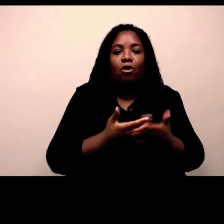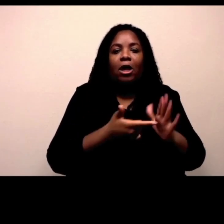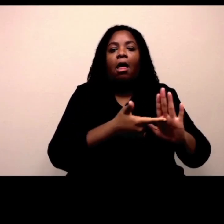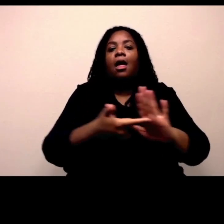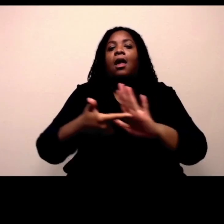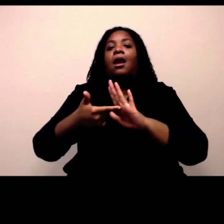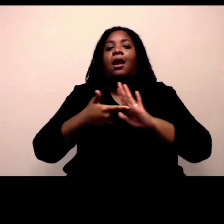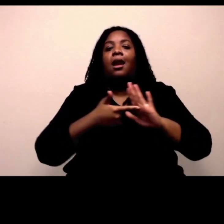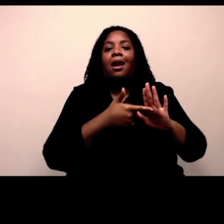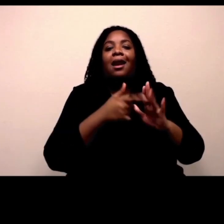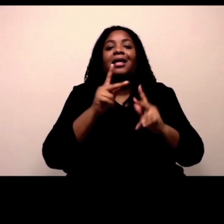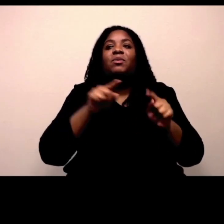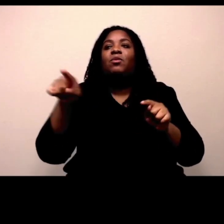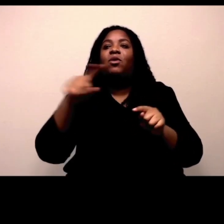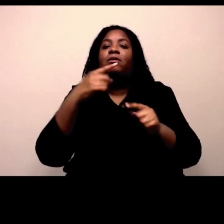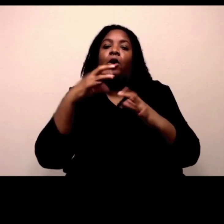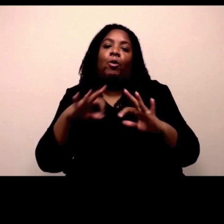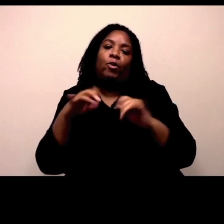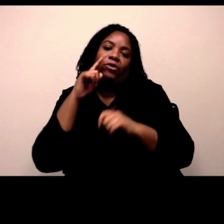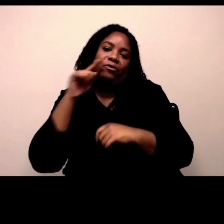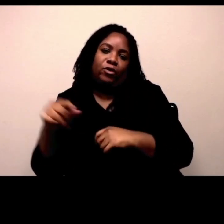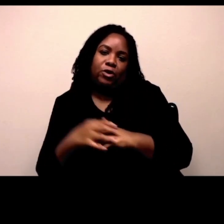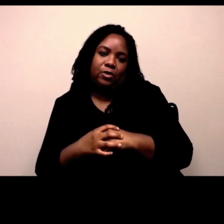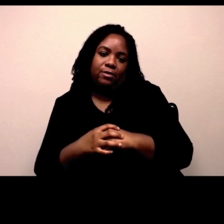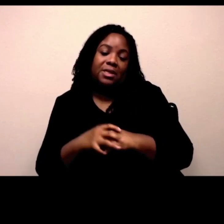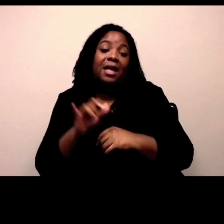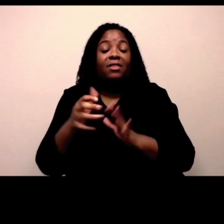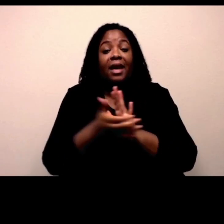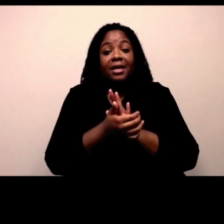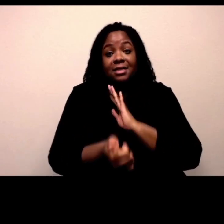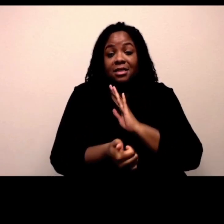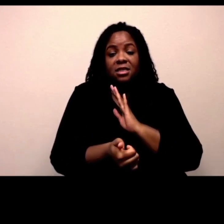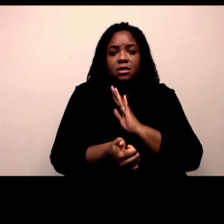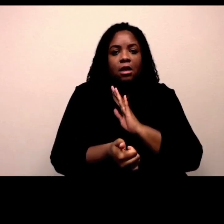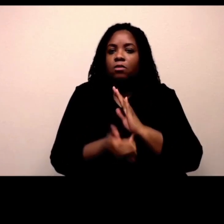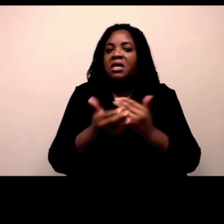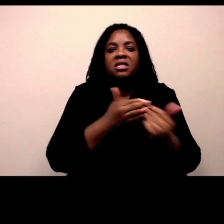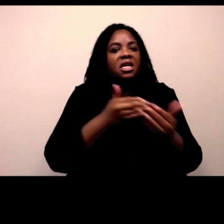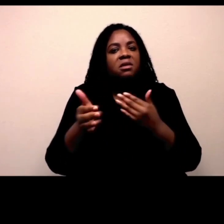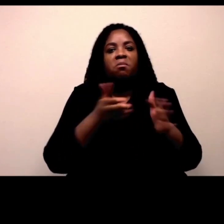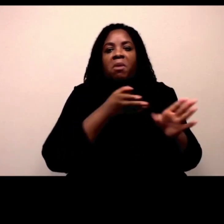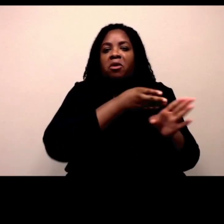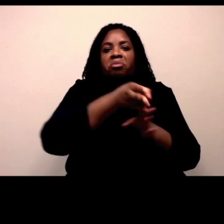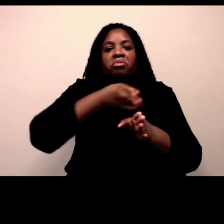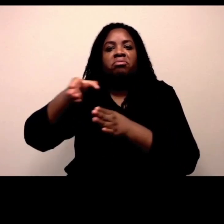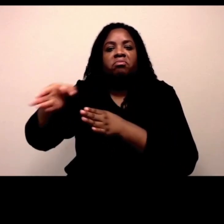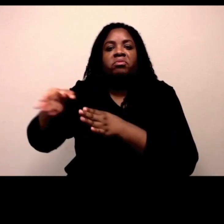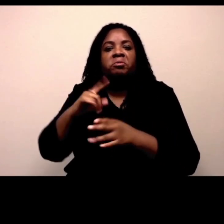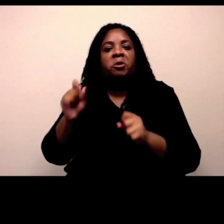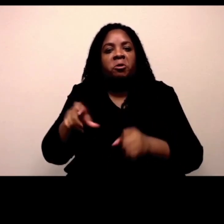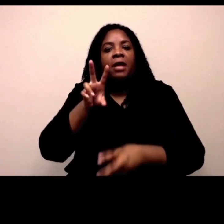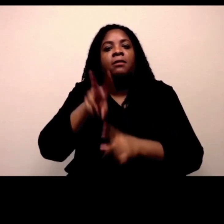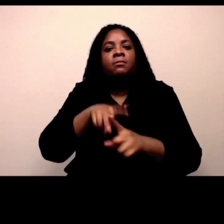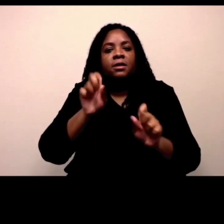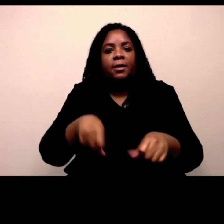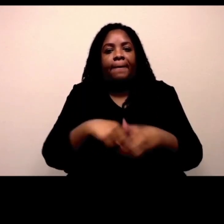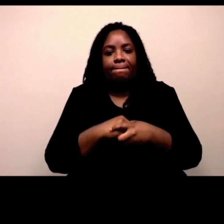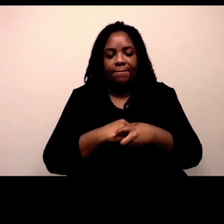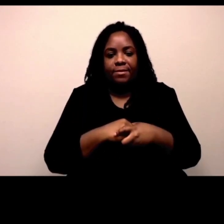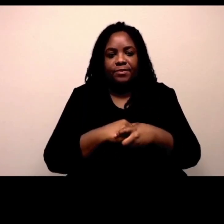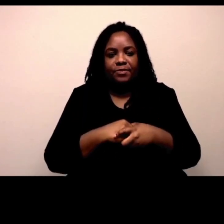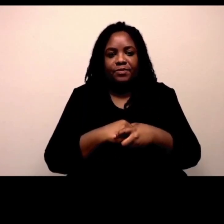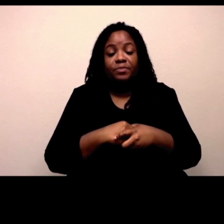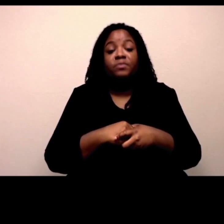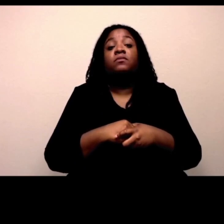who matter to you. And that's a skill that can go into any of these interests that you want. And